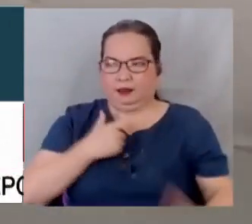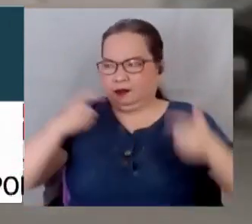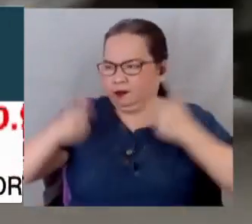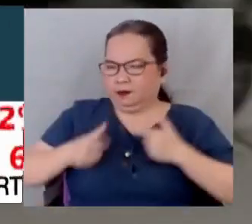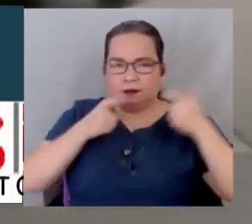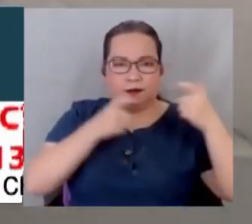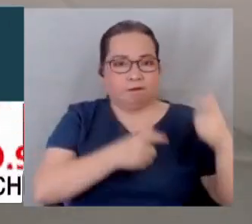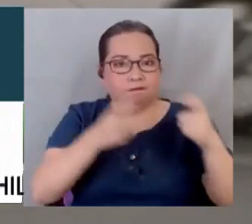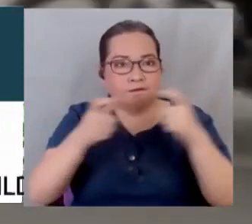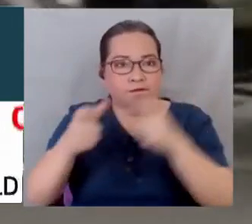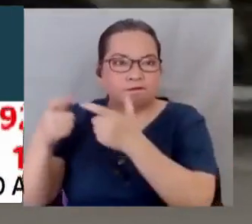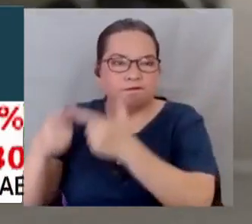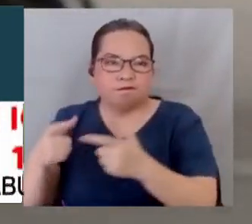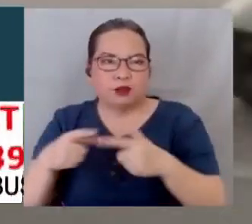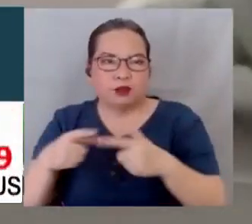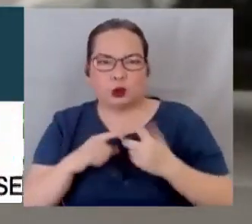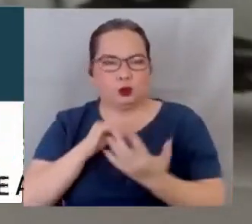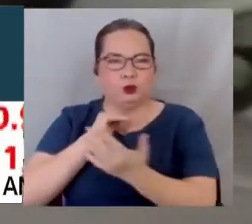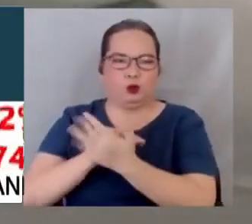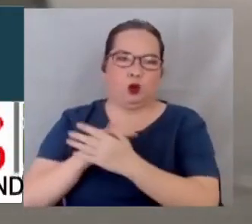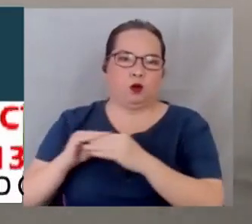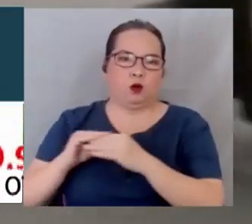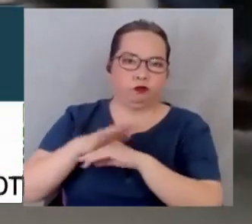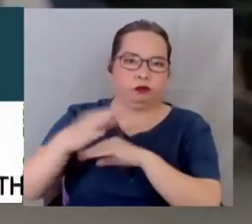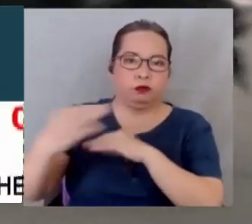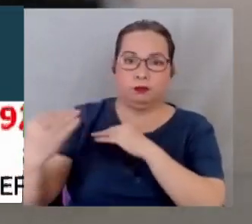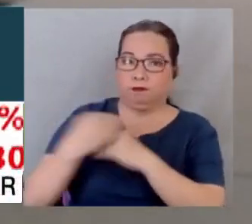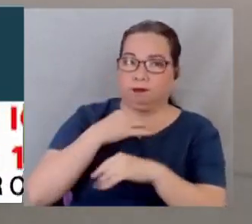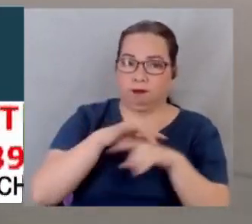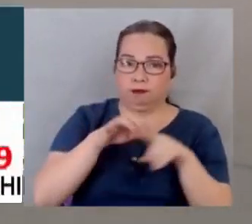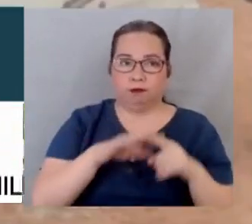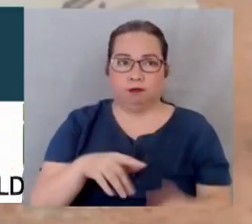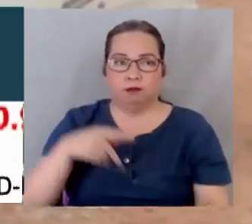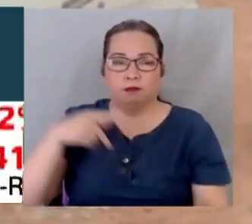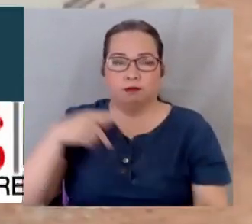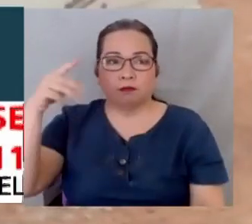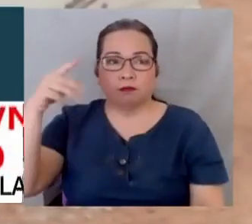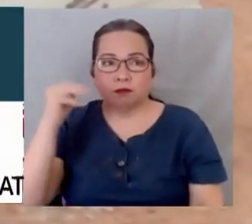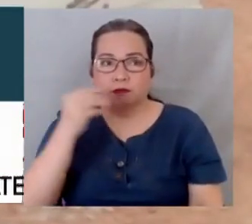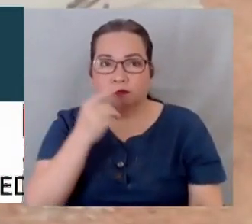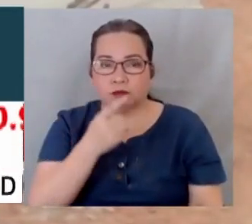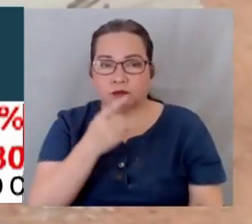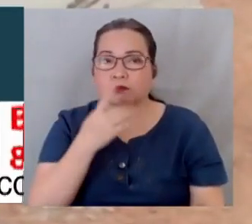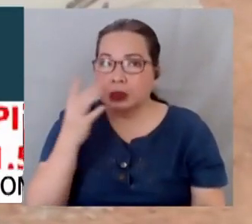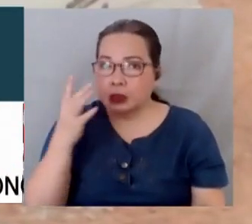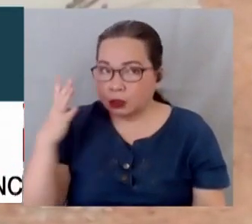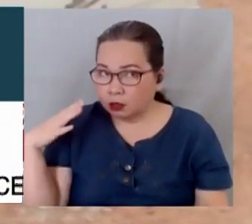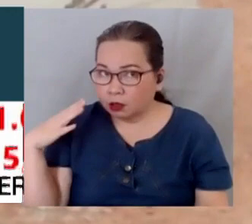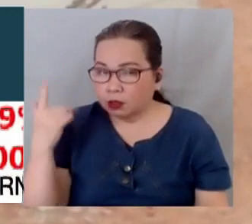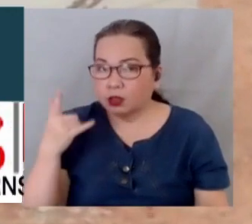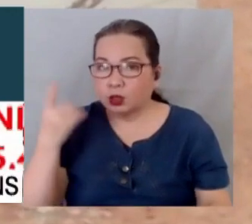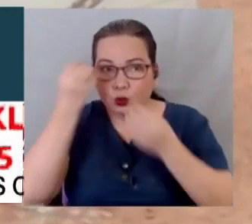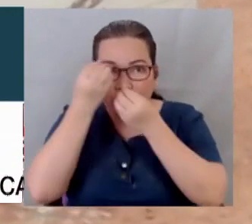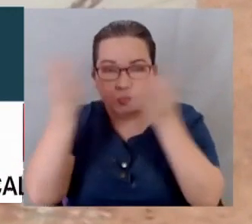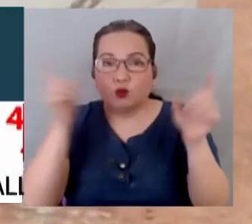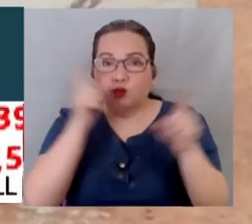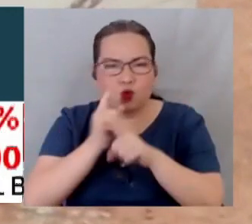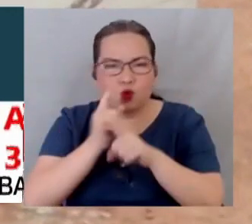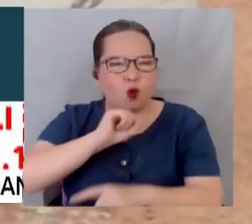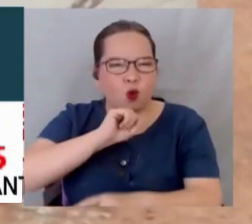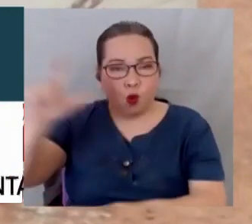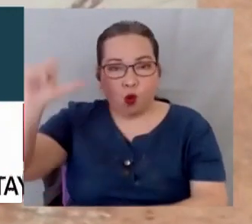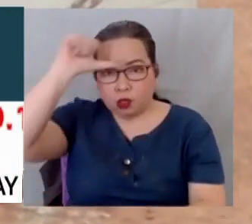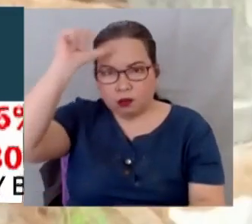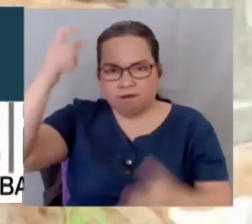spread of the coronavirus. Prime Minister Narendra Modi is yet to announce a nationwide lockdown, despite